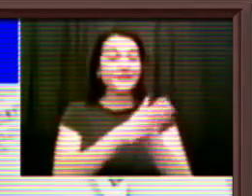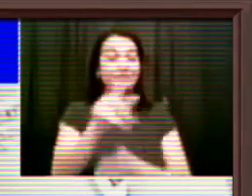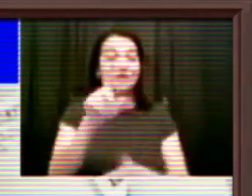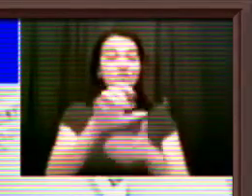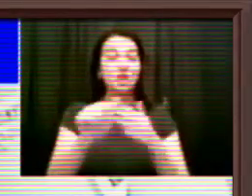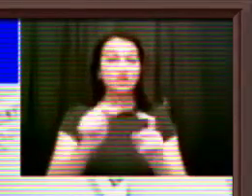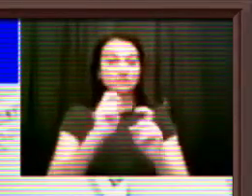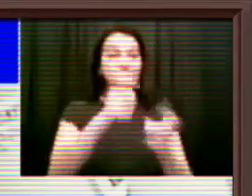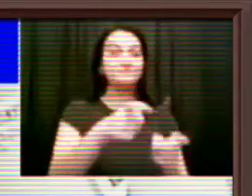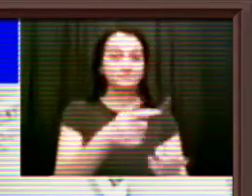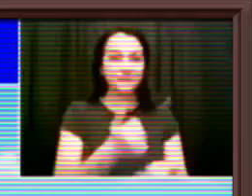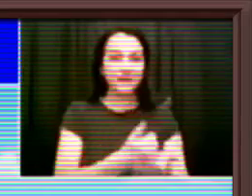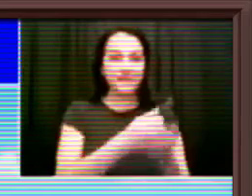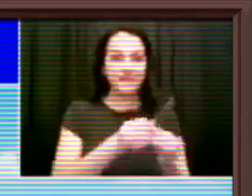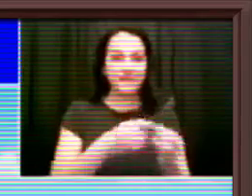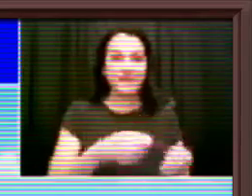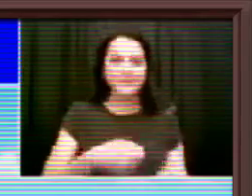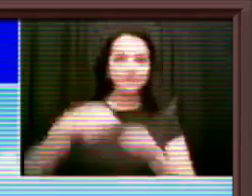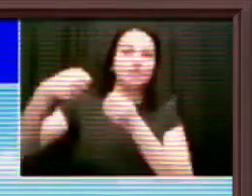if,